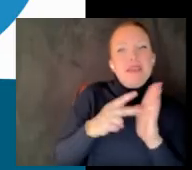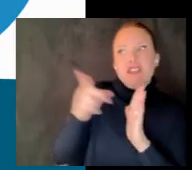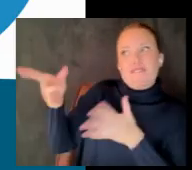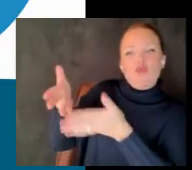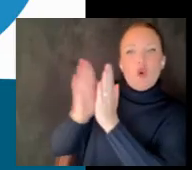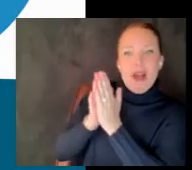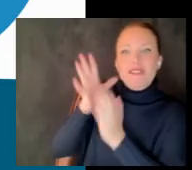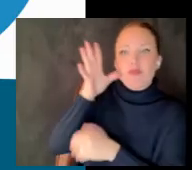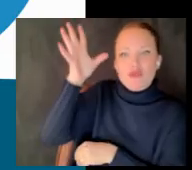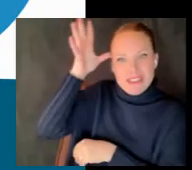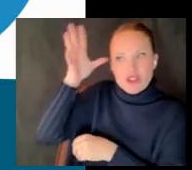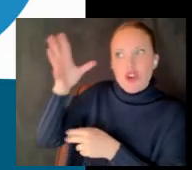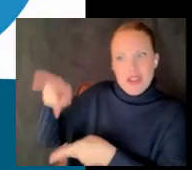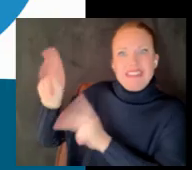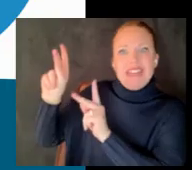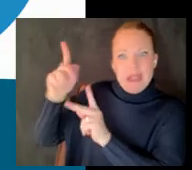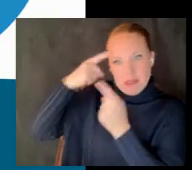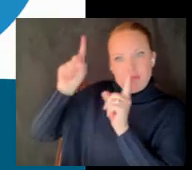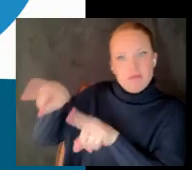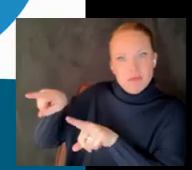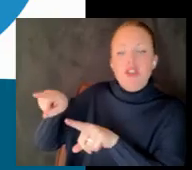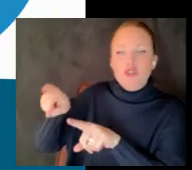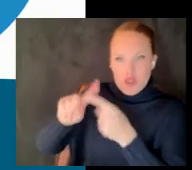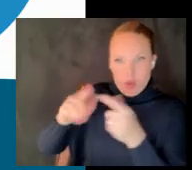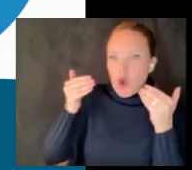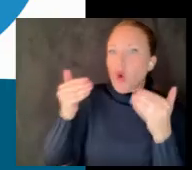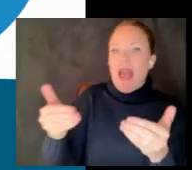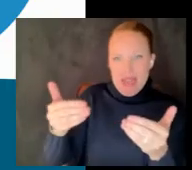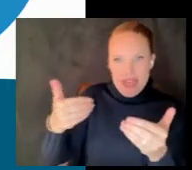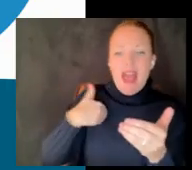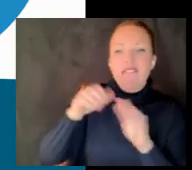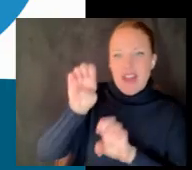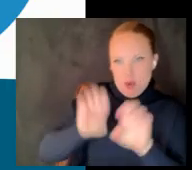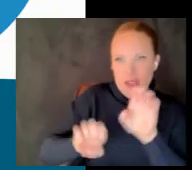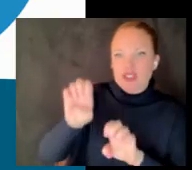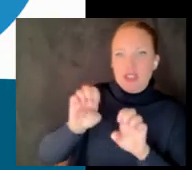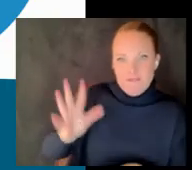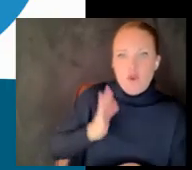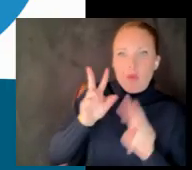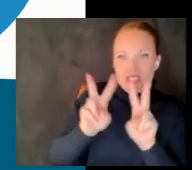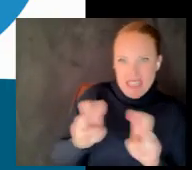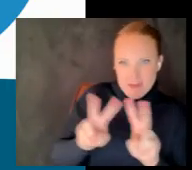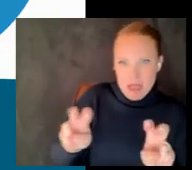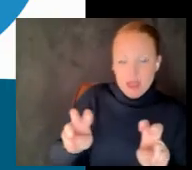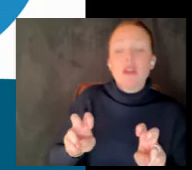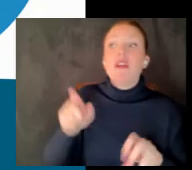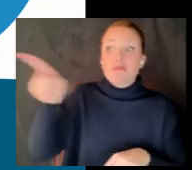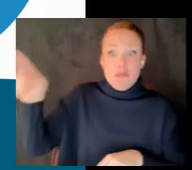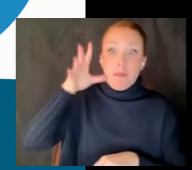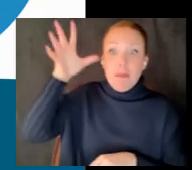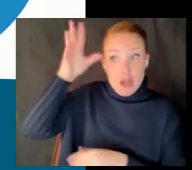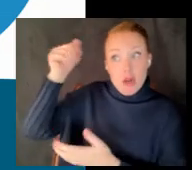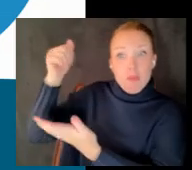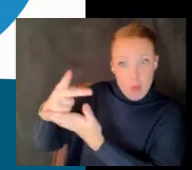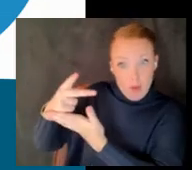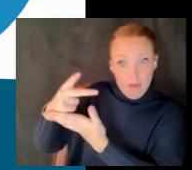formal assessments is required. Upon completion of those assessments, the knowledgeable committee would then come back no later than